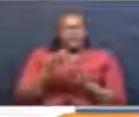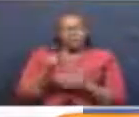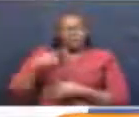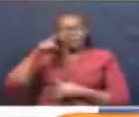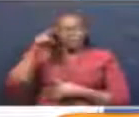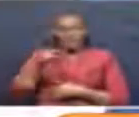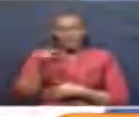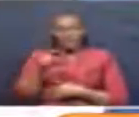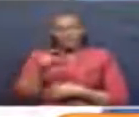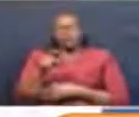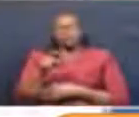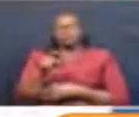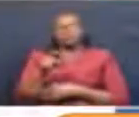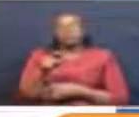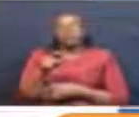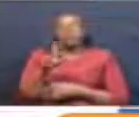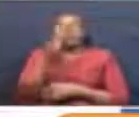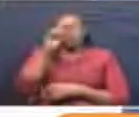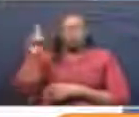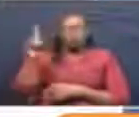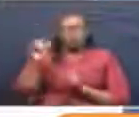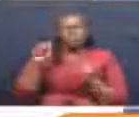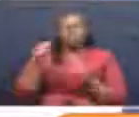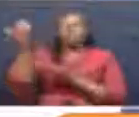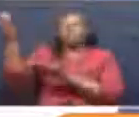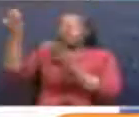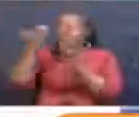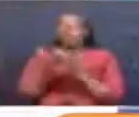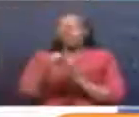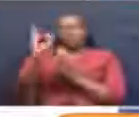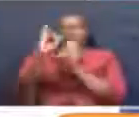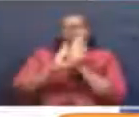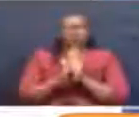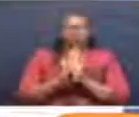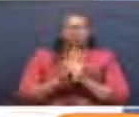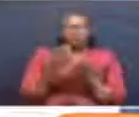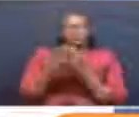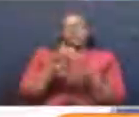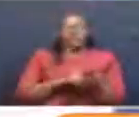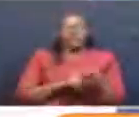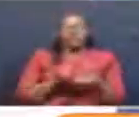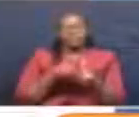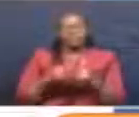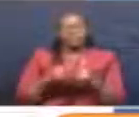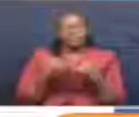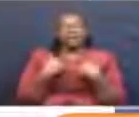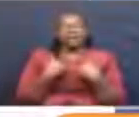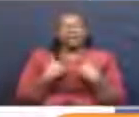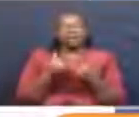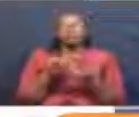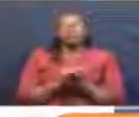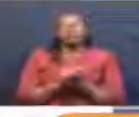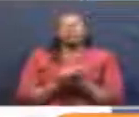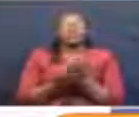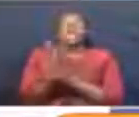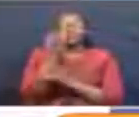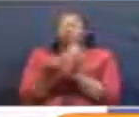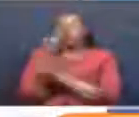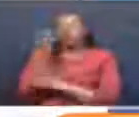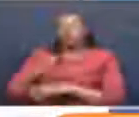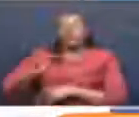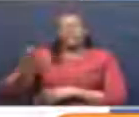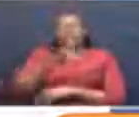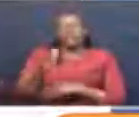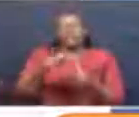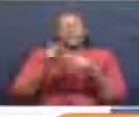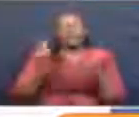logging, why do people do logging? We need timber. You can import timber over a period of time and have regeneration in some of these areas in a